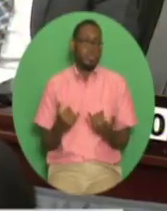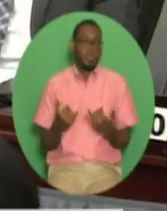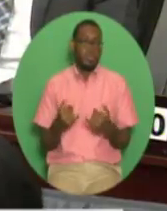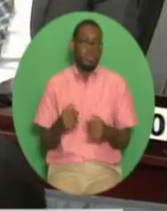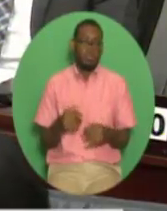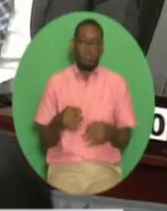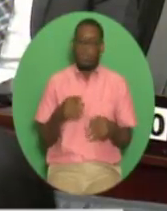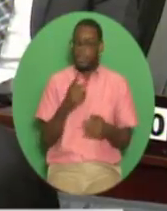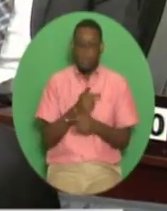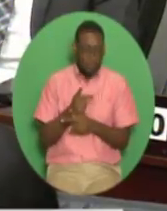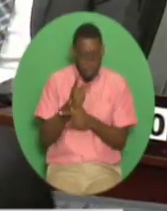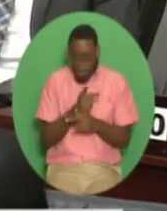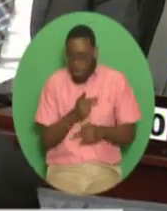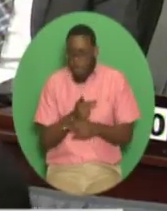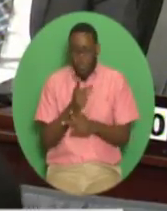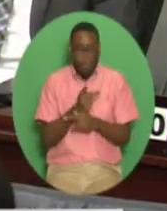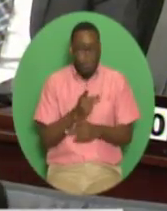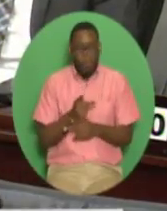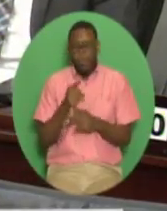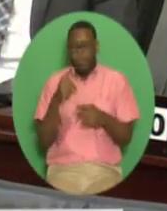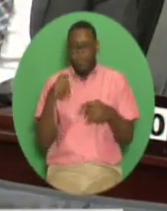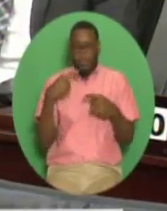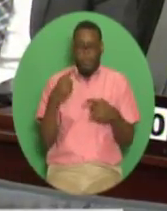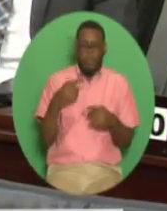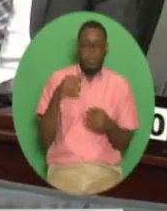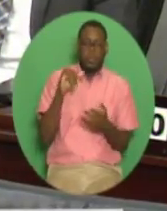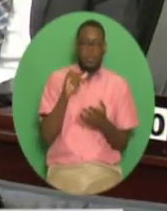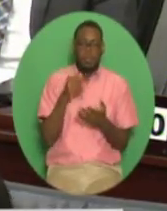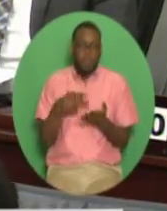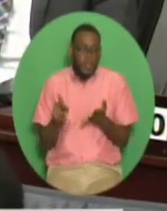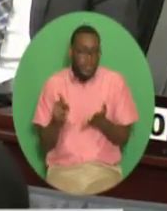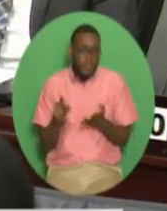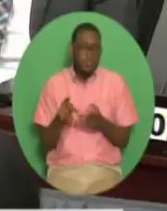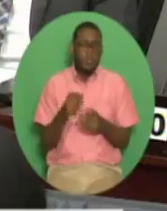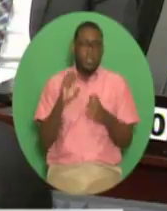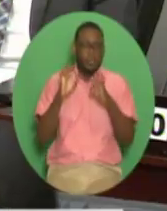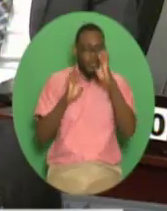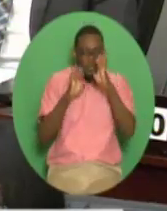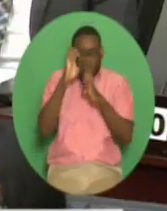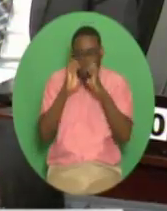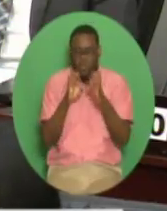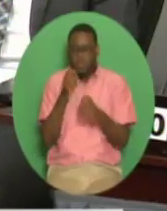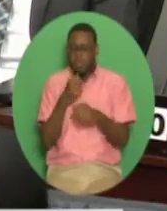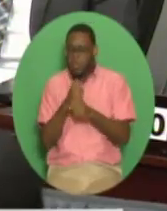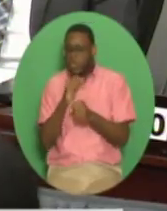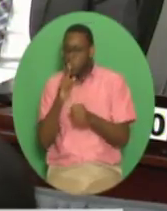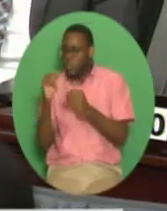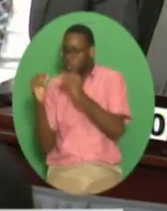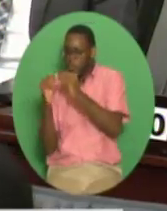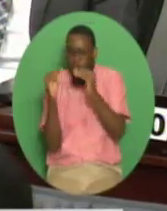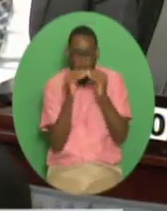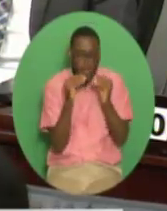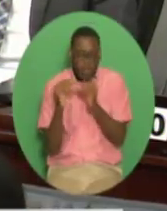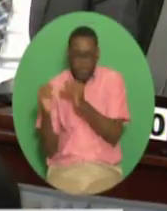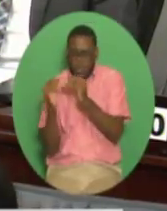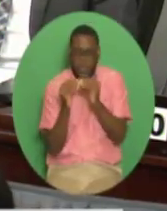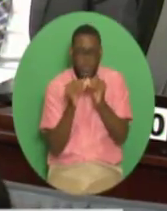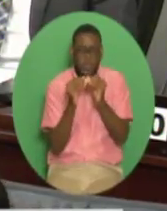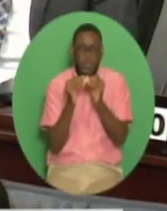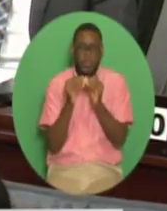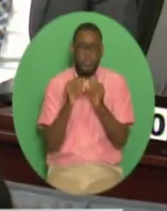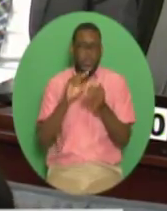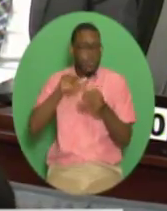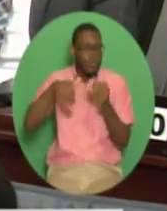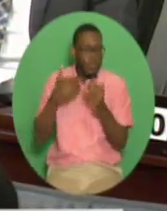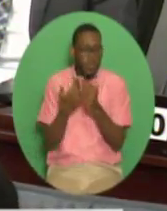closely the means testing that we have put into place to ensure that no child is disadvantaged